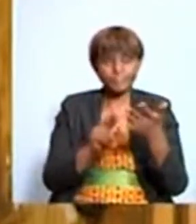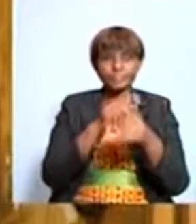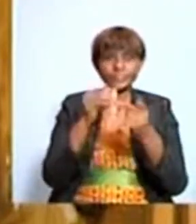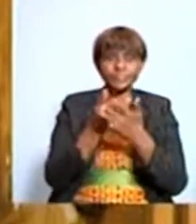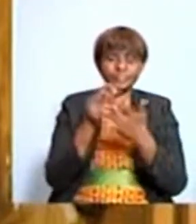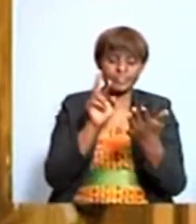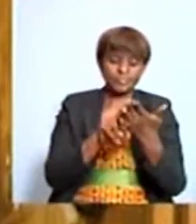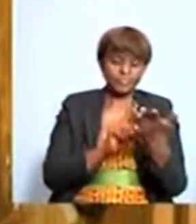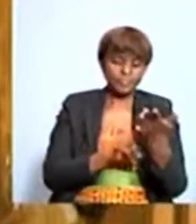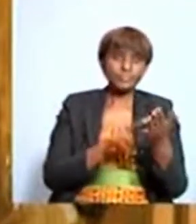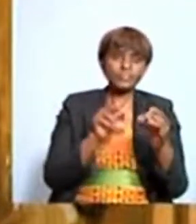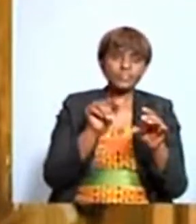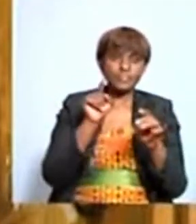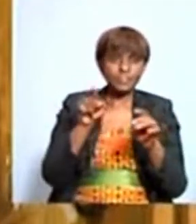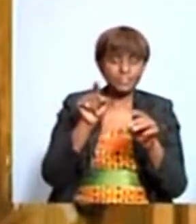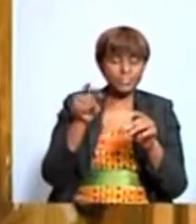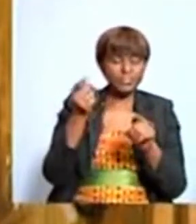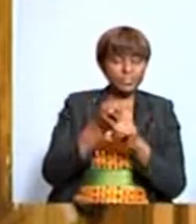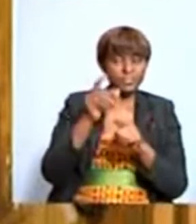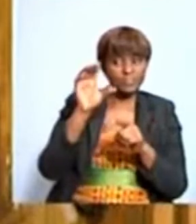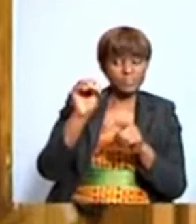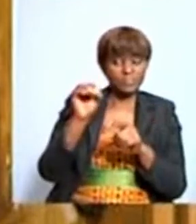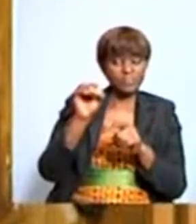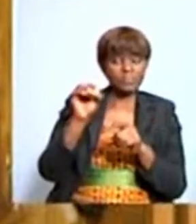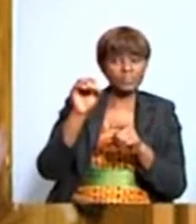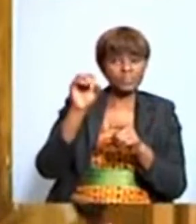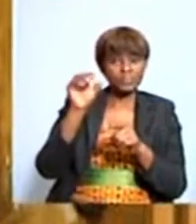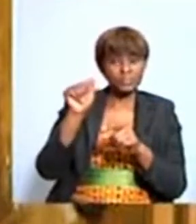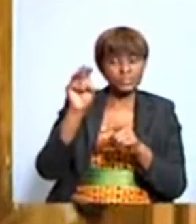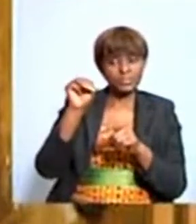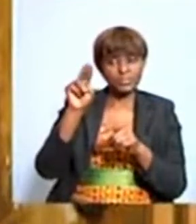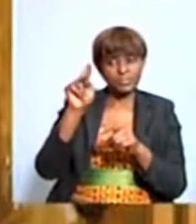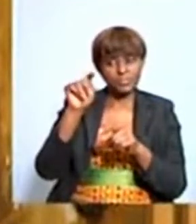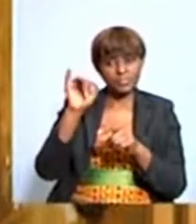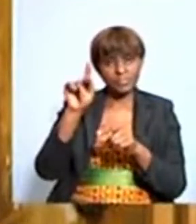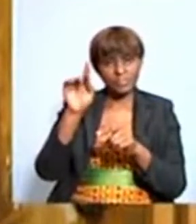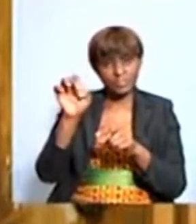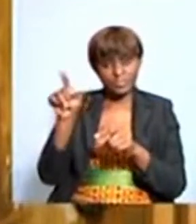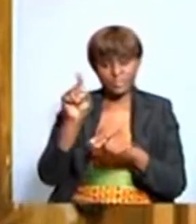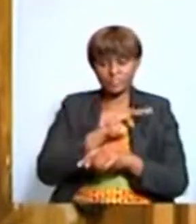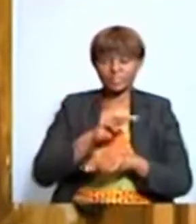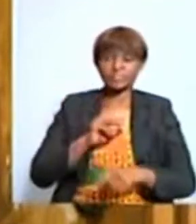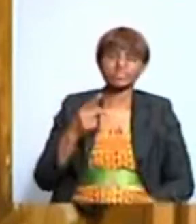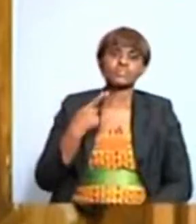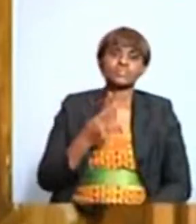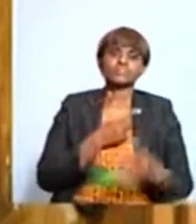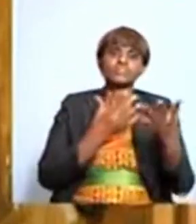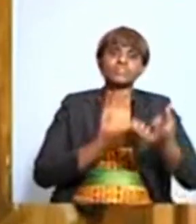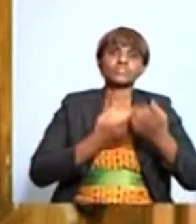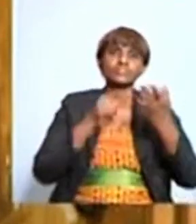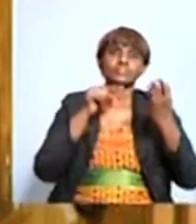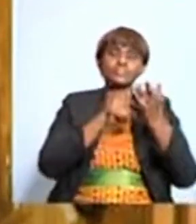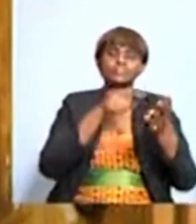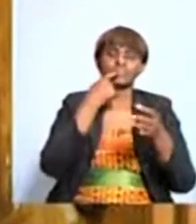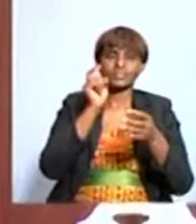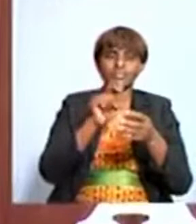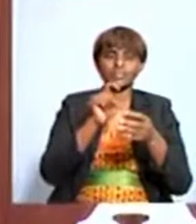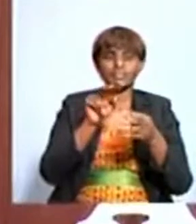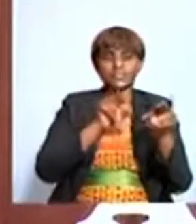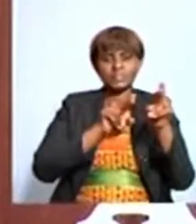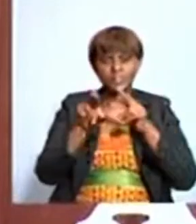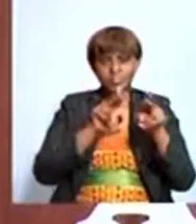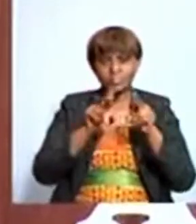record of the statement by Mr. O. Amtike, Member of Parliament, when raising his point of order. In her ruling,